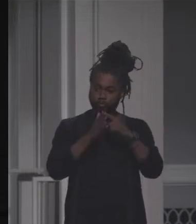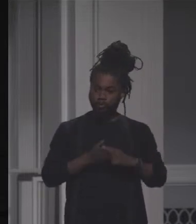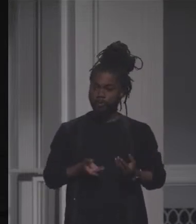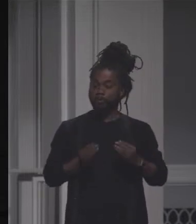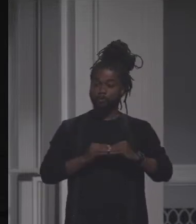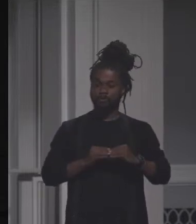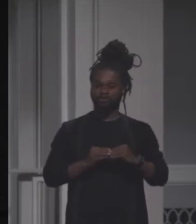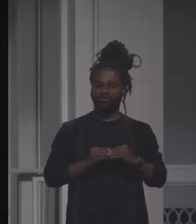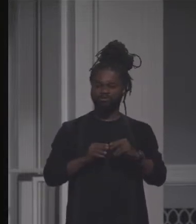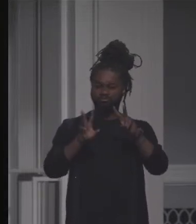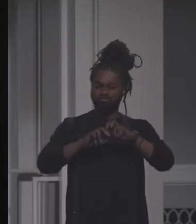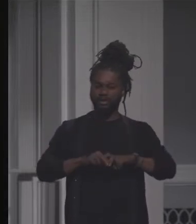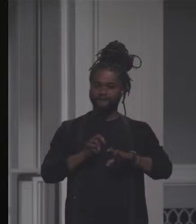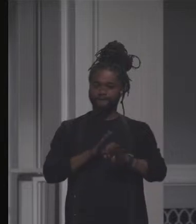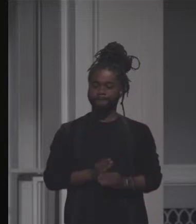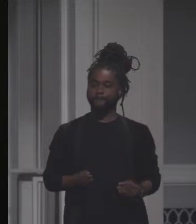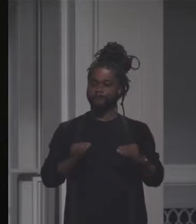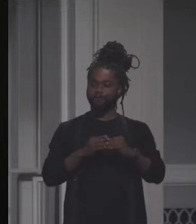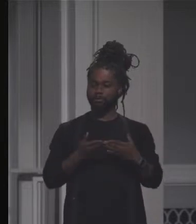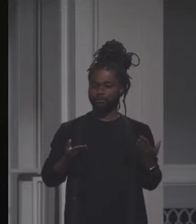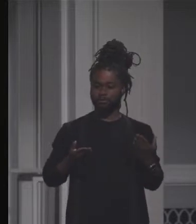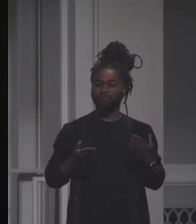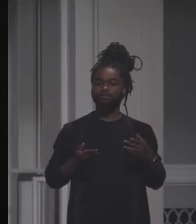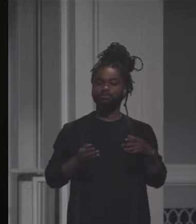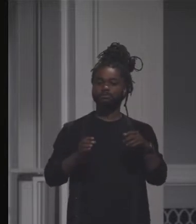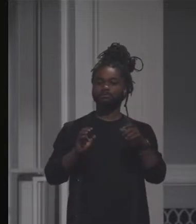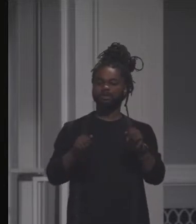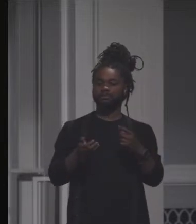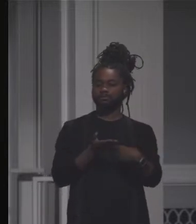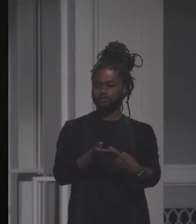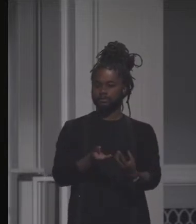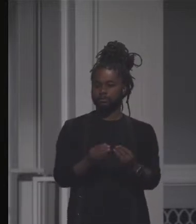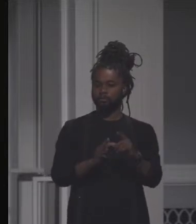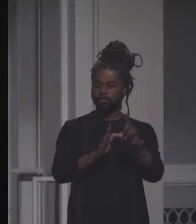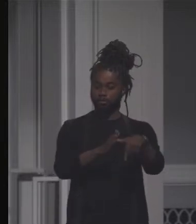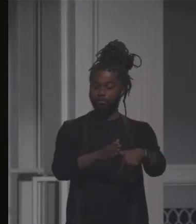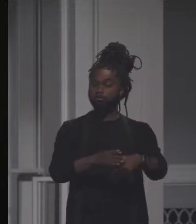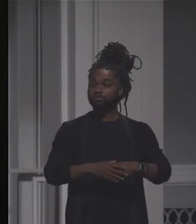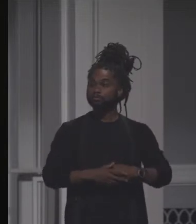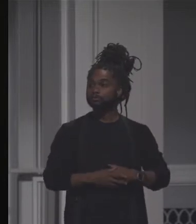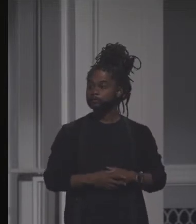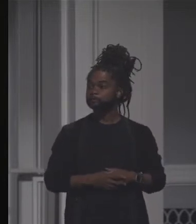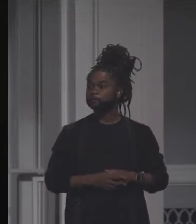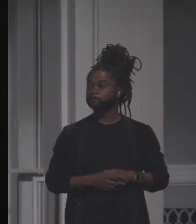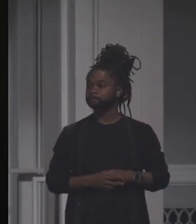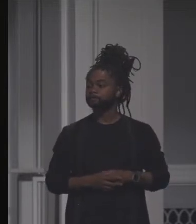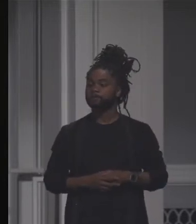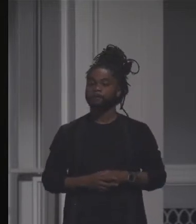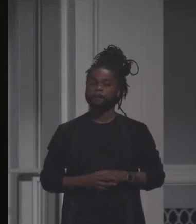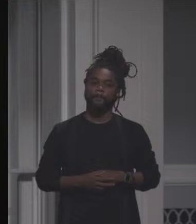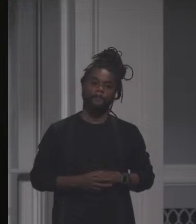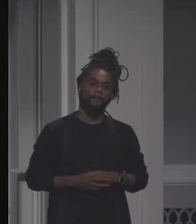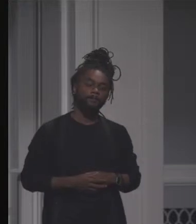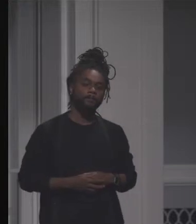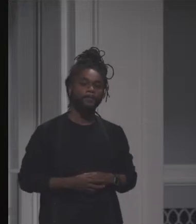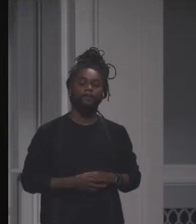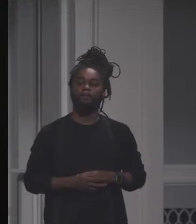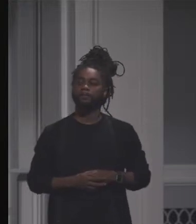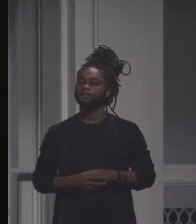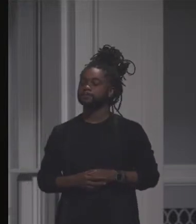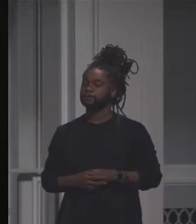and we can get to that later, perhaps. But at the